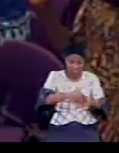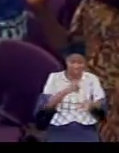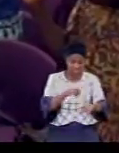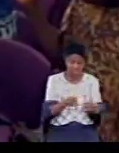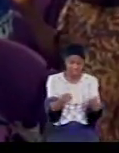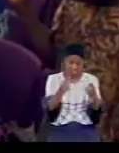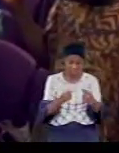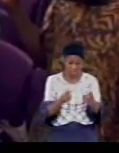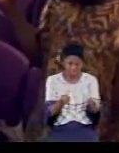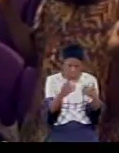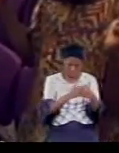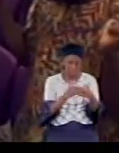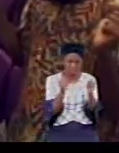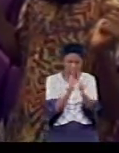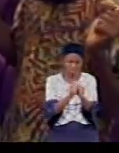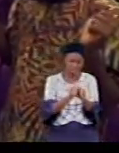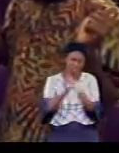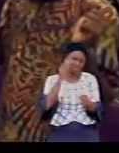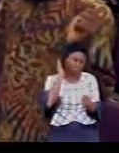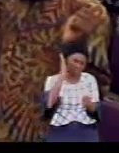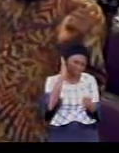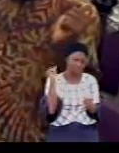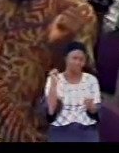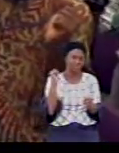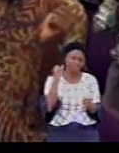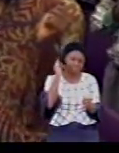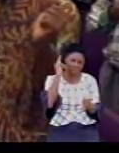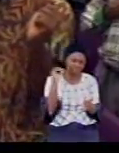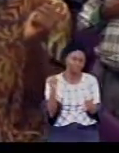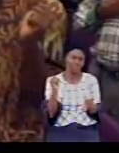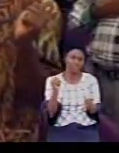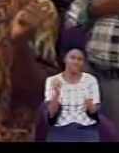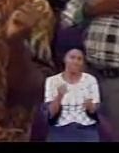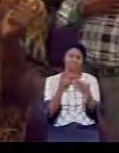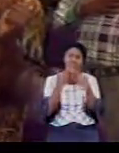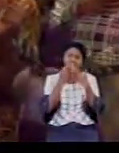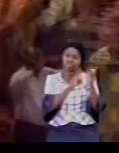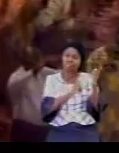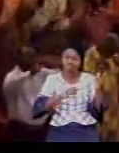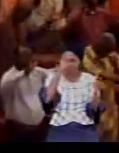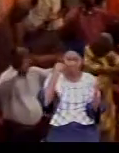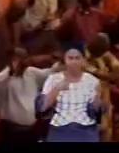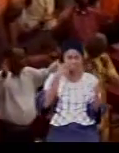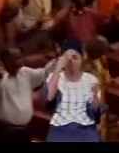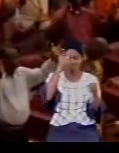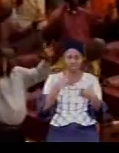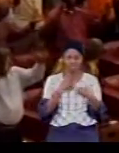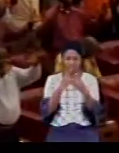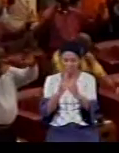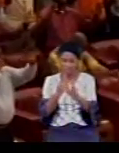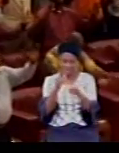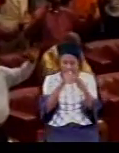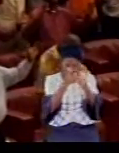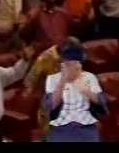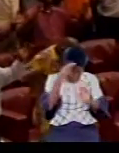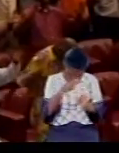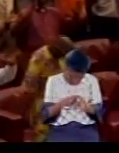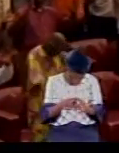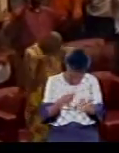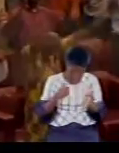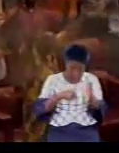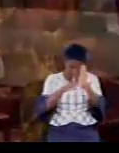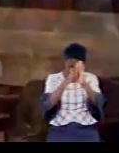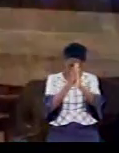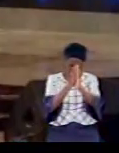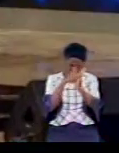testimonies. Thank you, Lord, because we know you have answered. In Jesus' name we